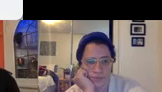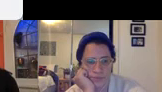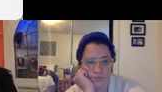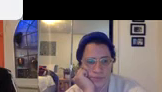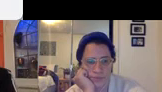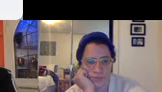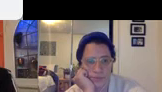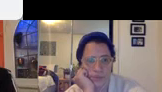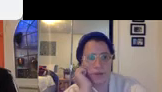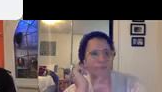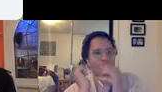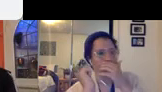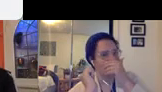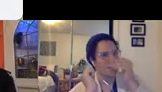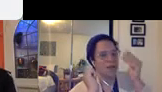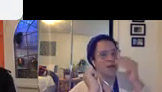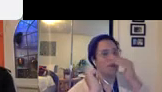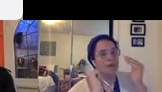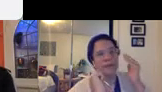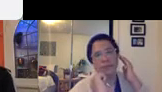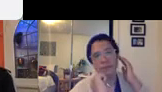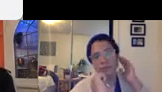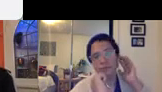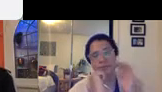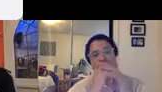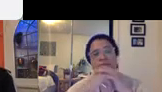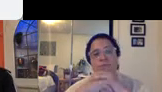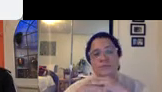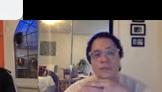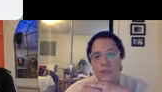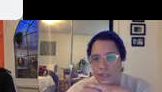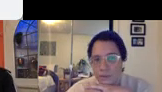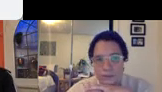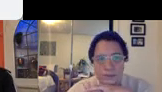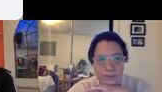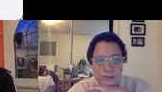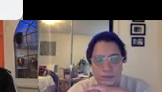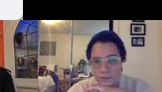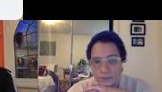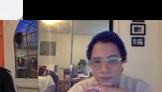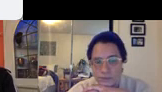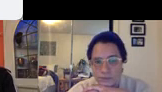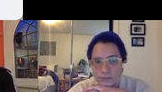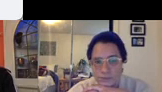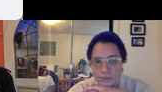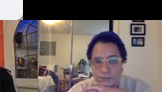No, nothing new. Okay. Caressa, has there been, this is Nicholas, has there been any,